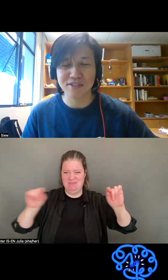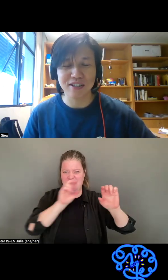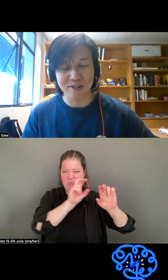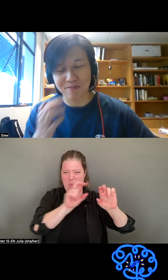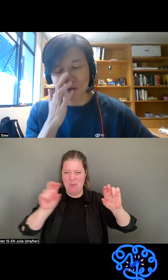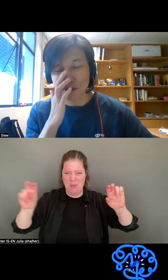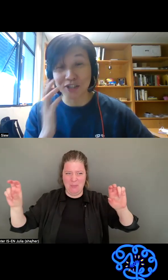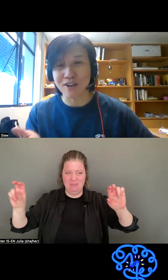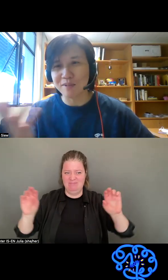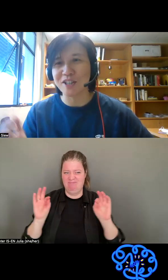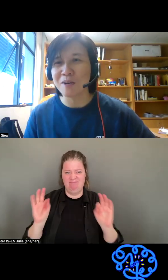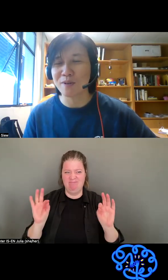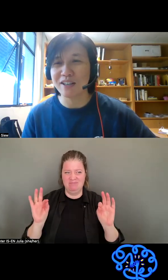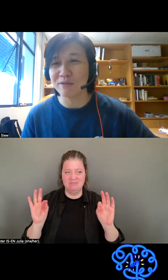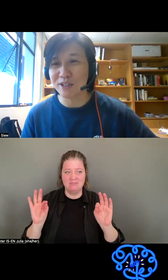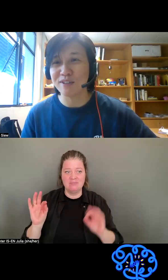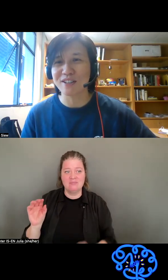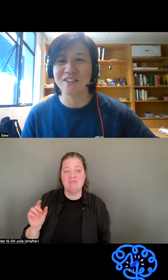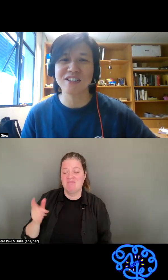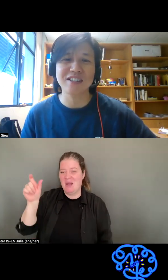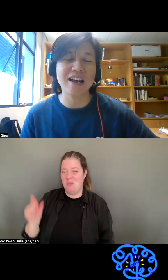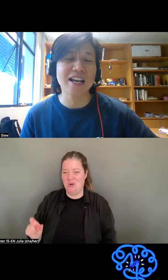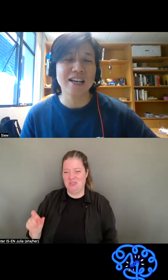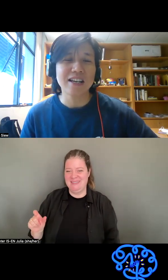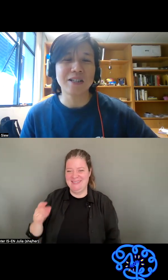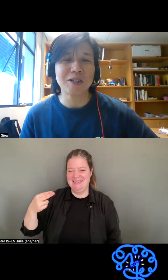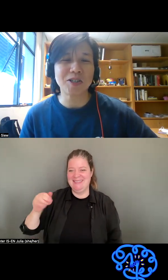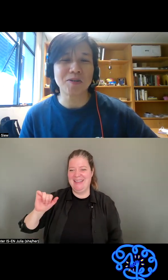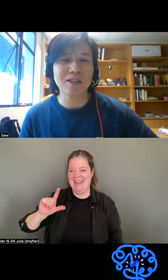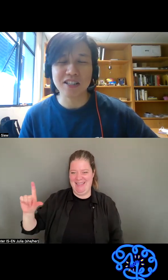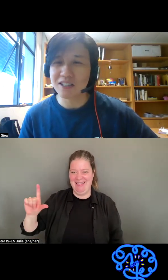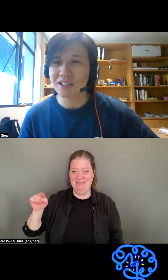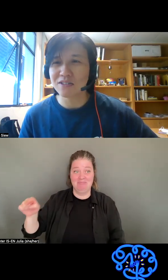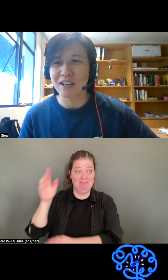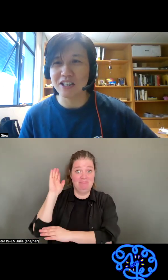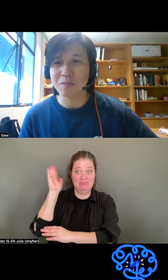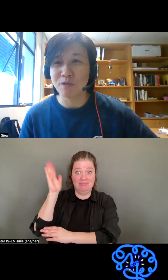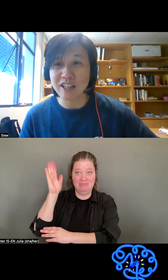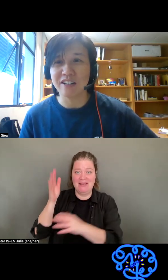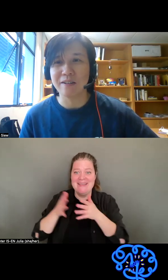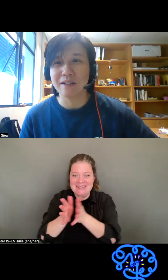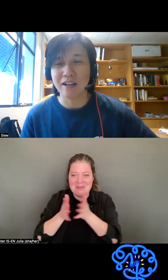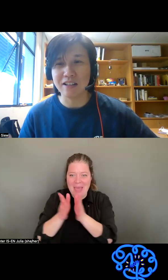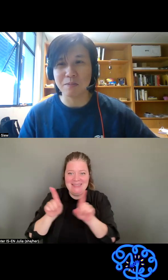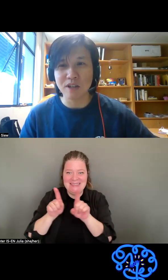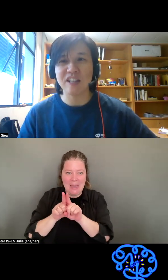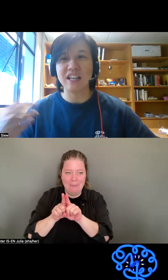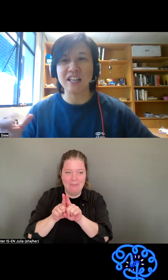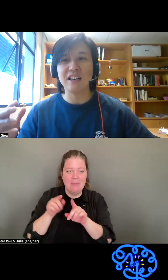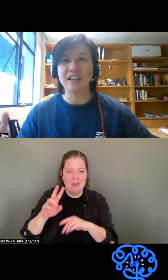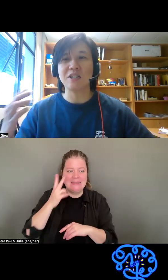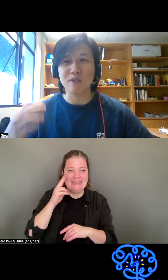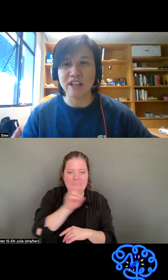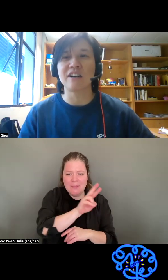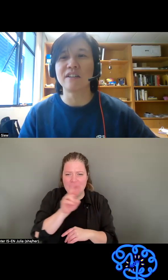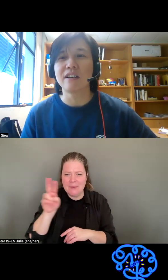Hills would describe this image when he would give his talks, is that the lexicon looks like it's breathing in